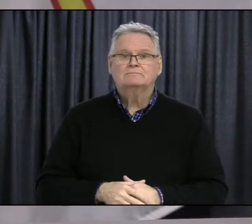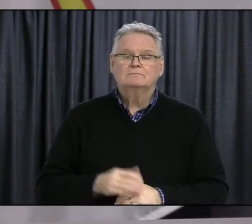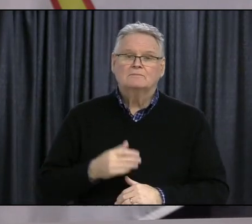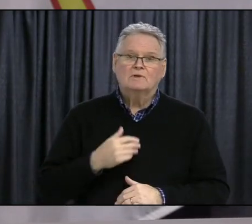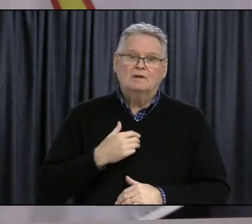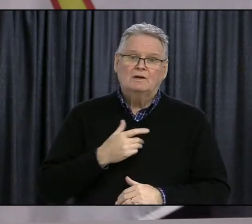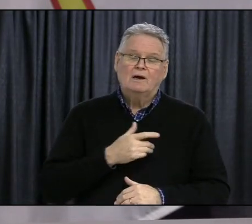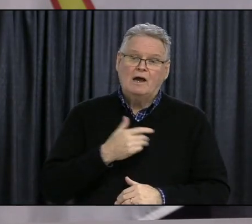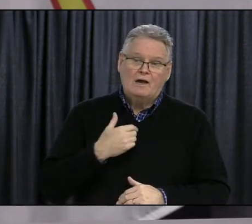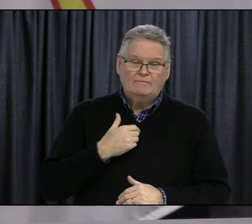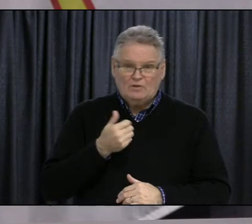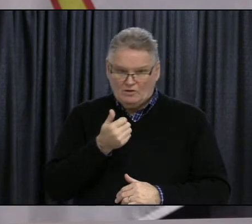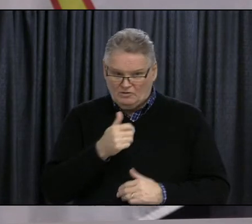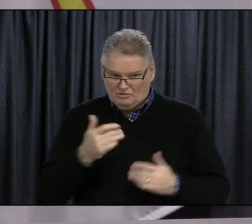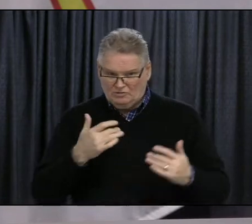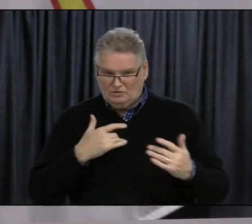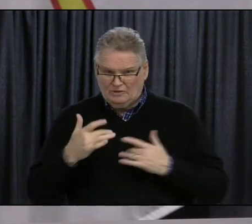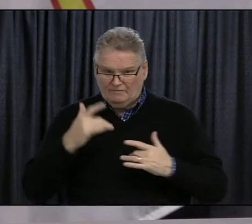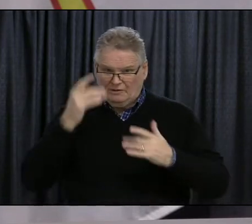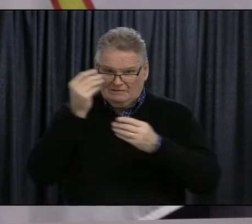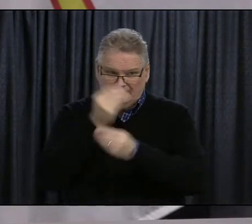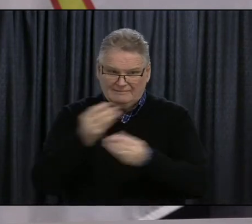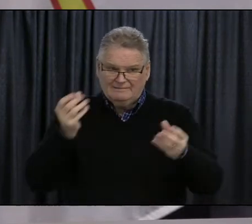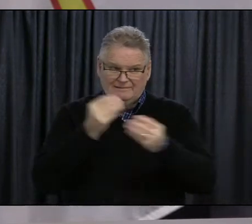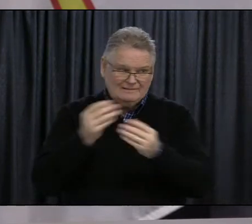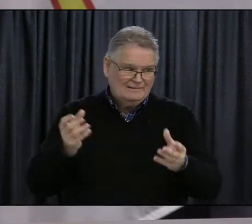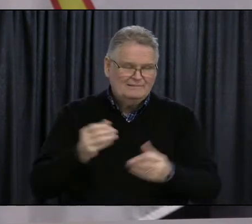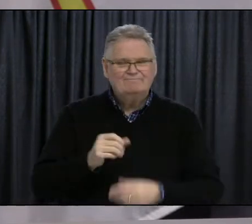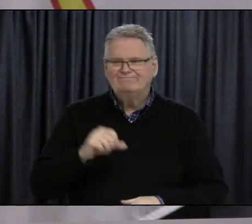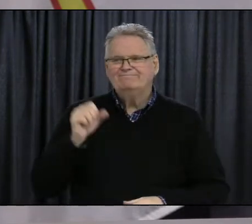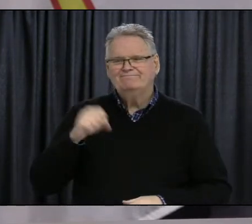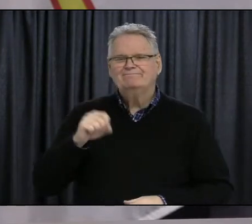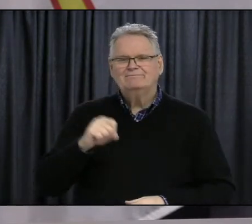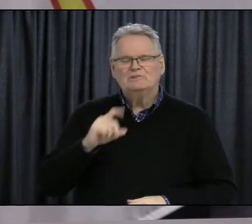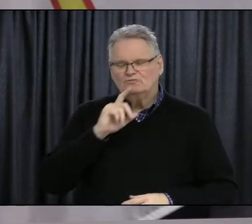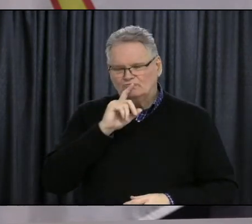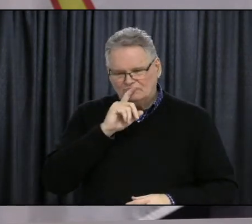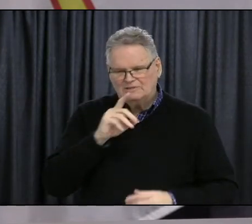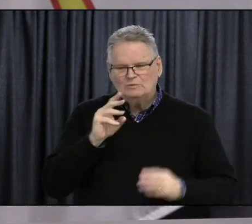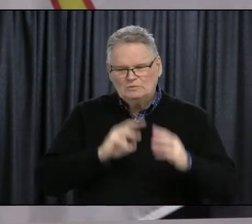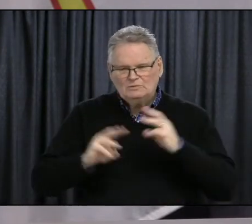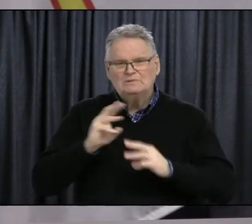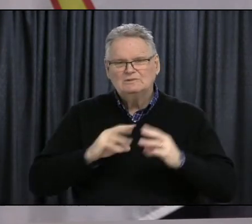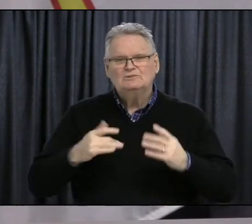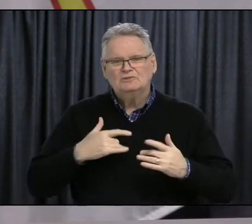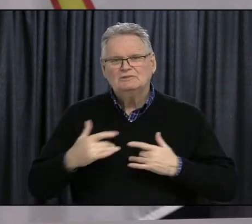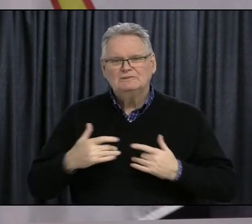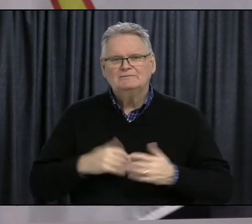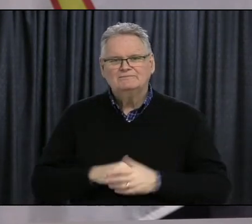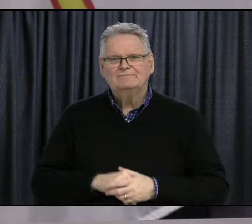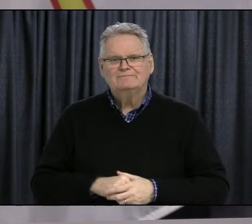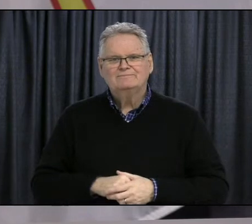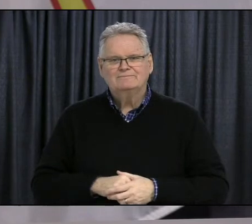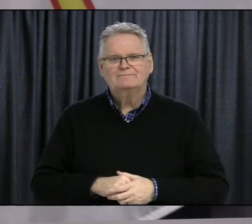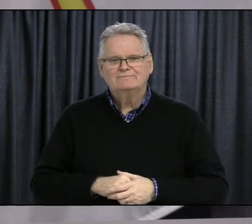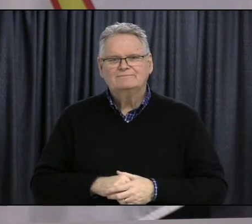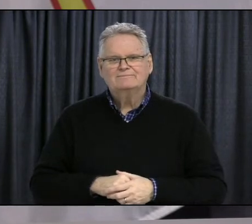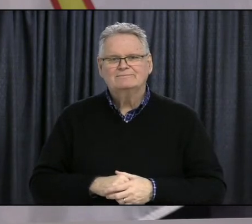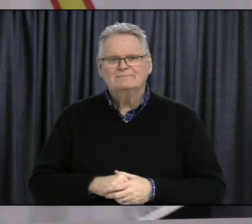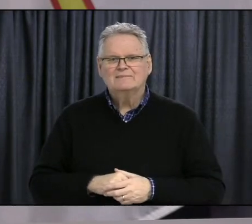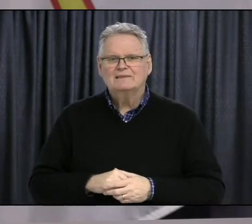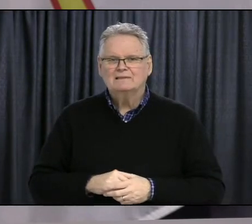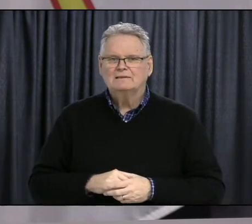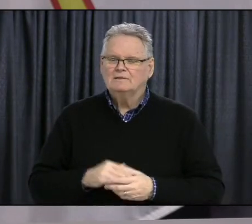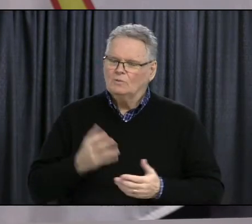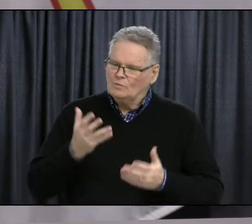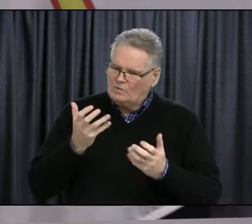to beat us every time getting news out. But so we wanted to make sure that people understood what was happening, that